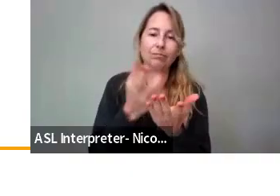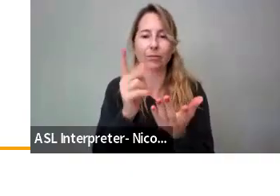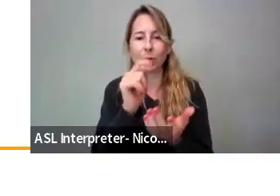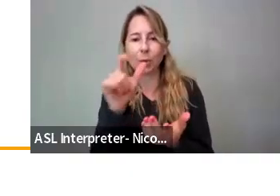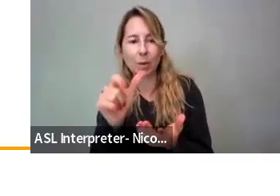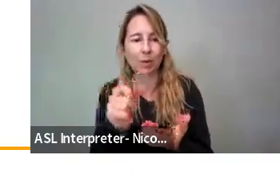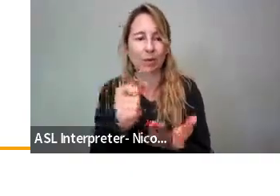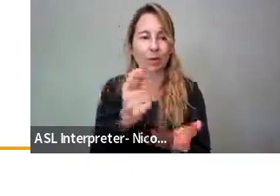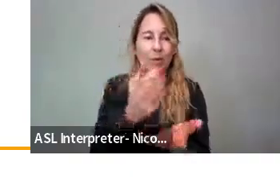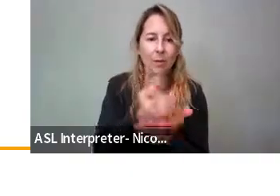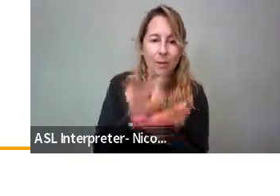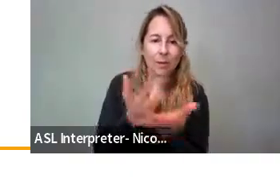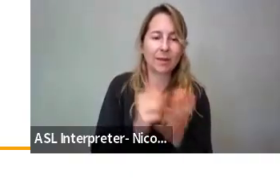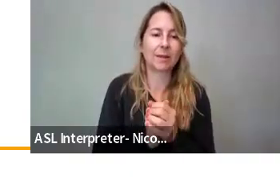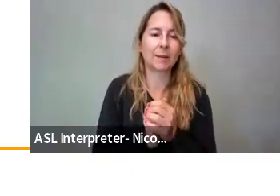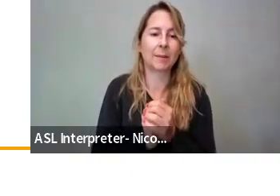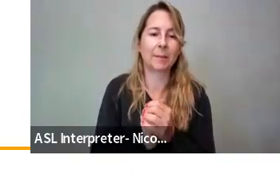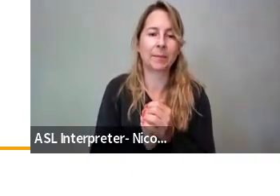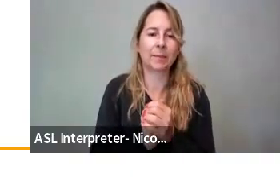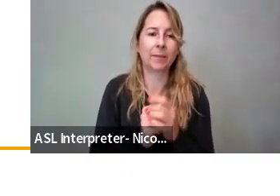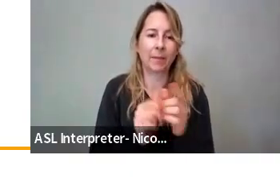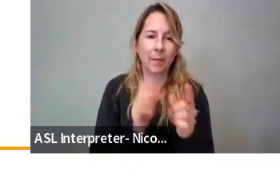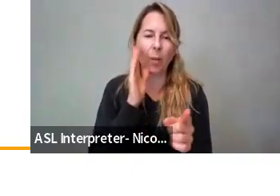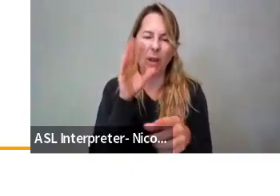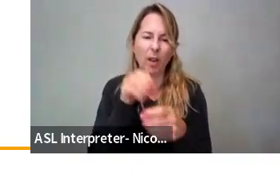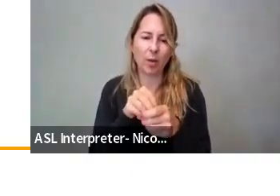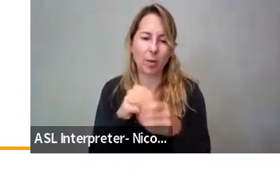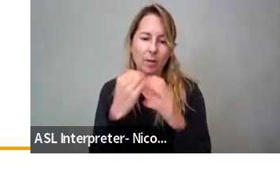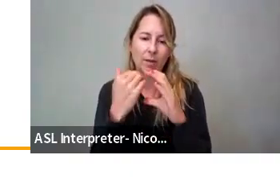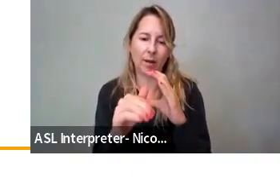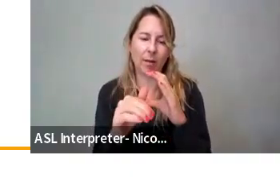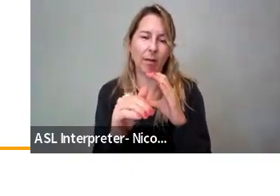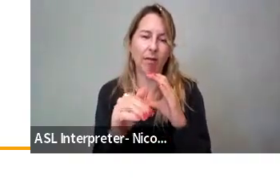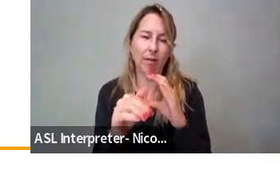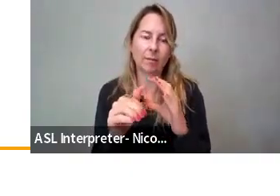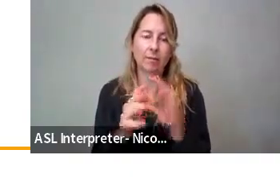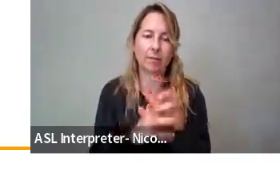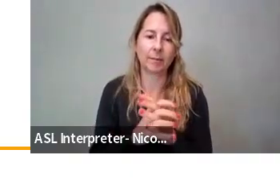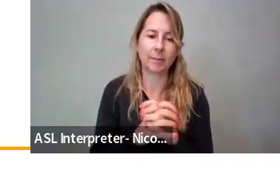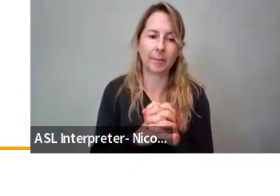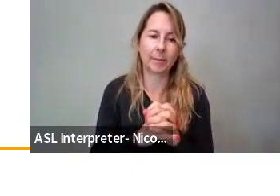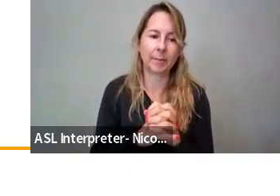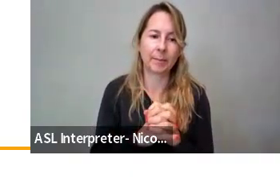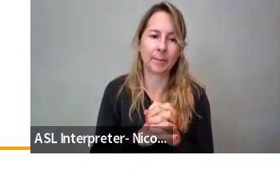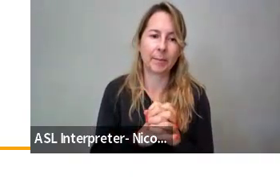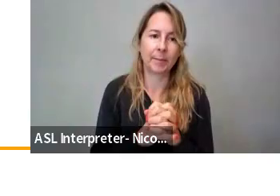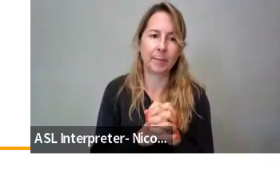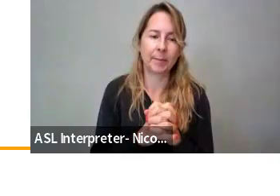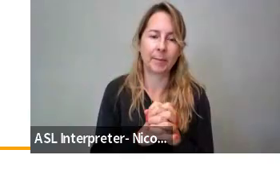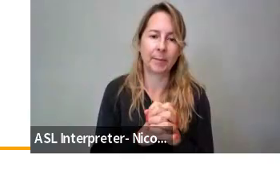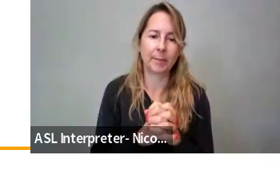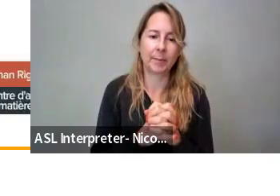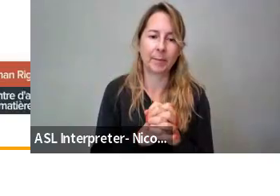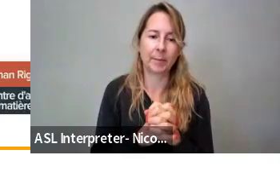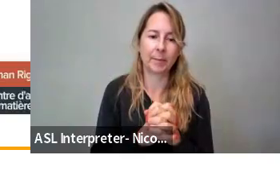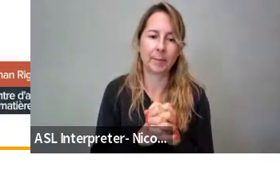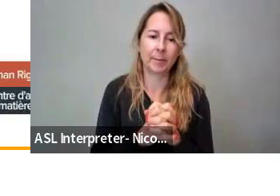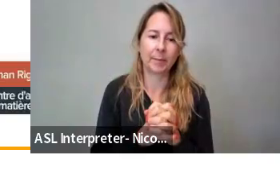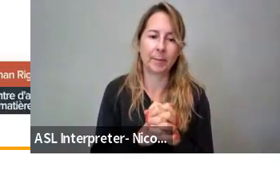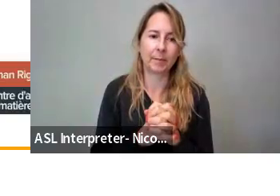access. You will have a copy of this in the slides, as well as the resource handout page that you can access